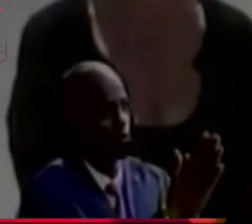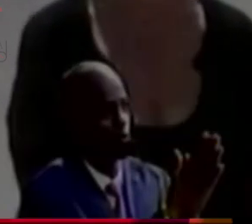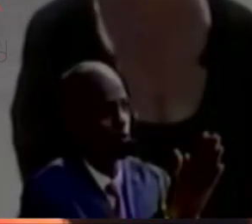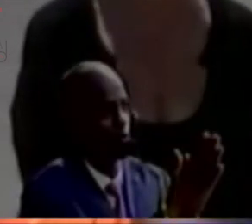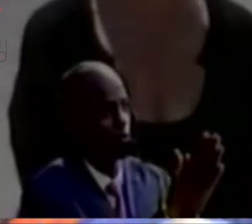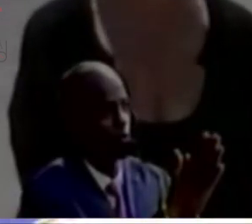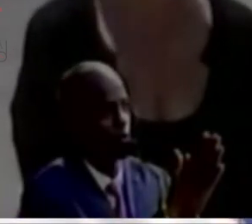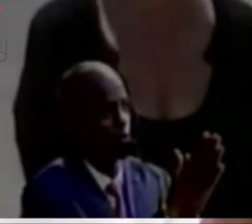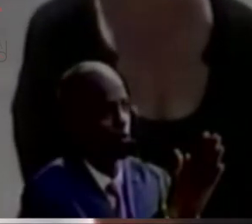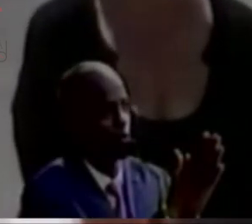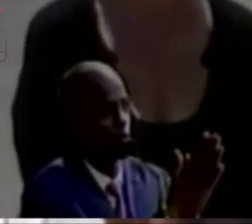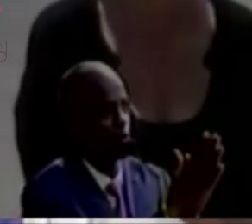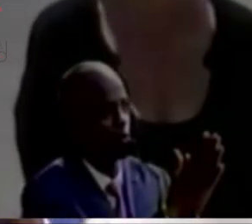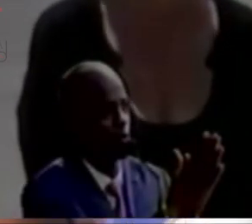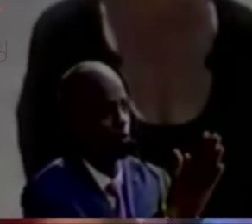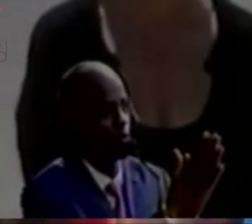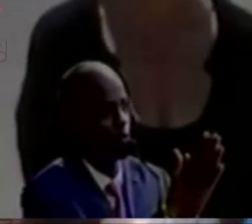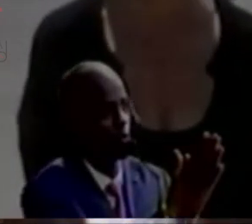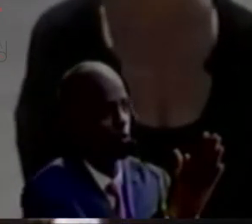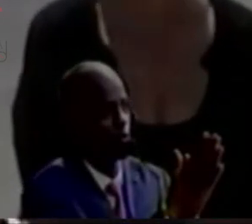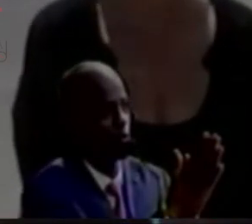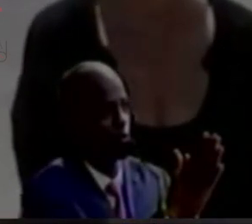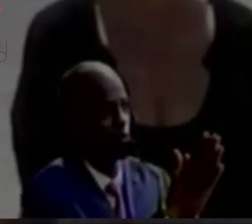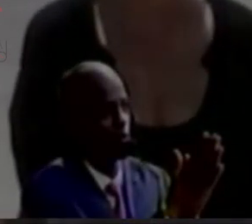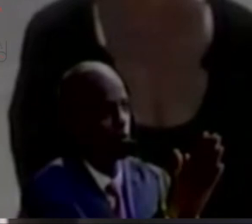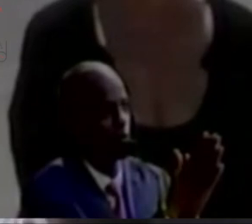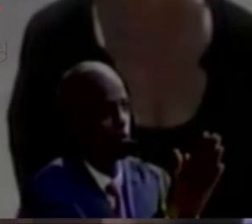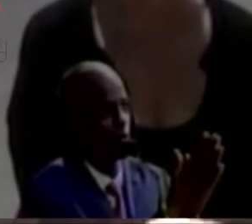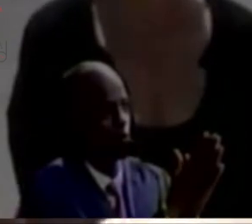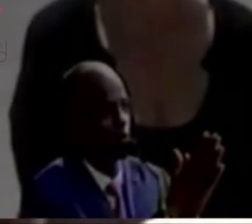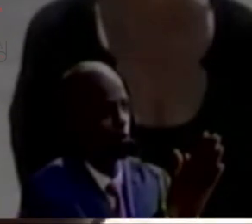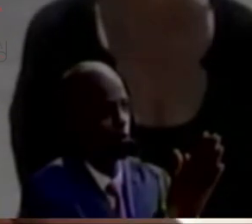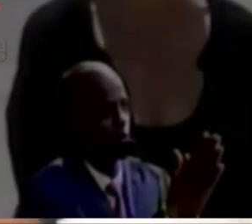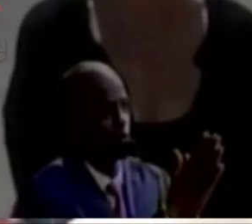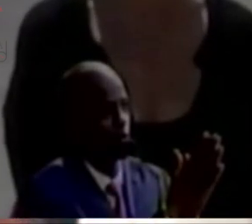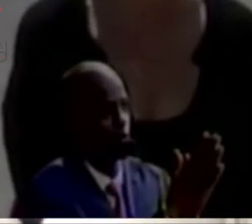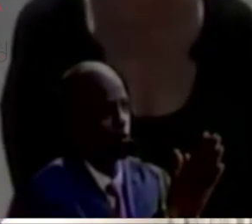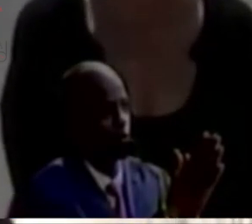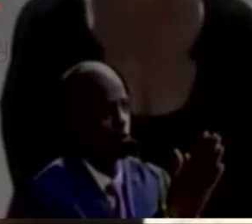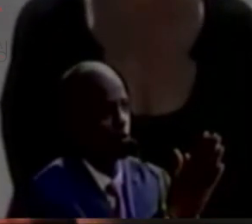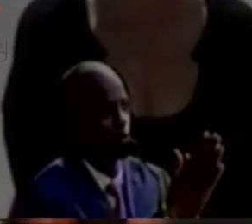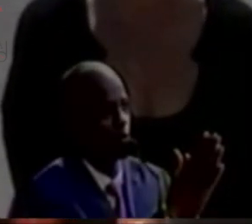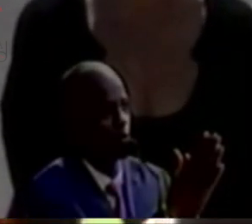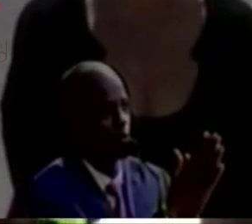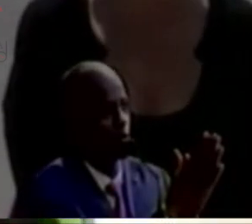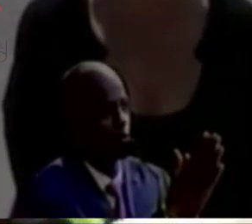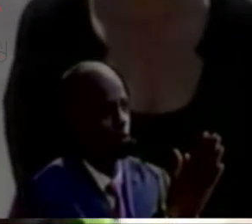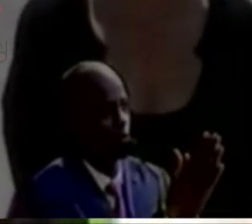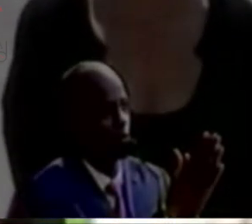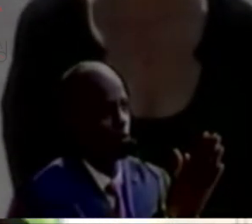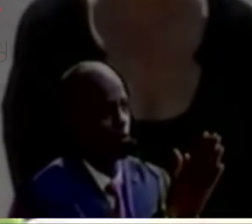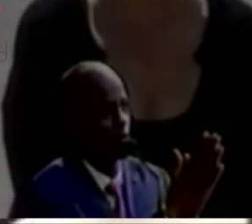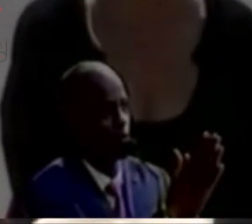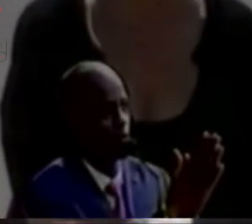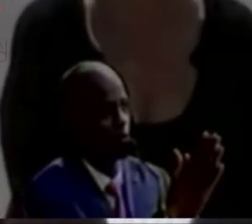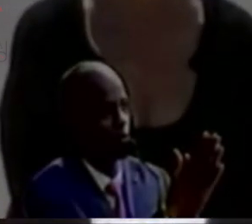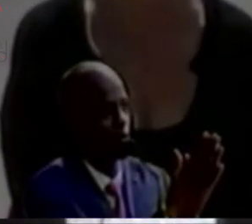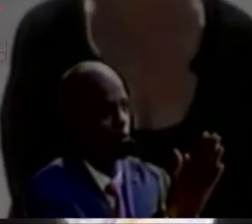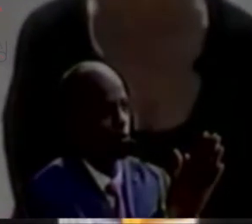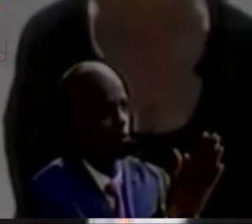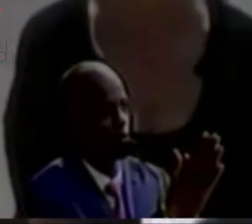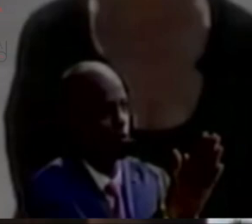Chandler. Obviously, our focus right now are what are the key issues. So the key issues right after the emergency, urban search and